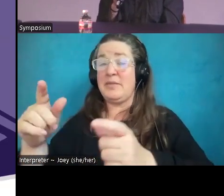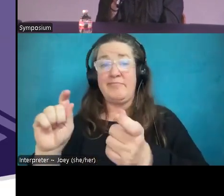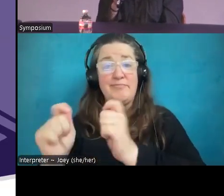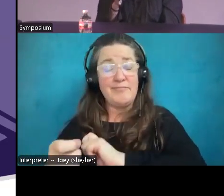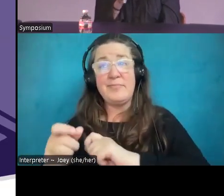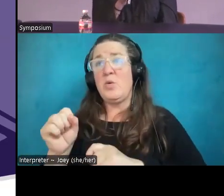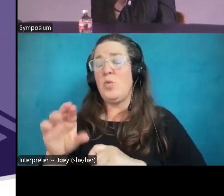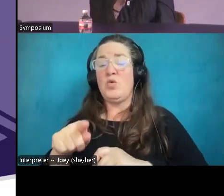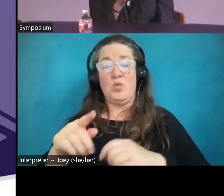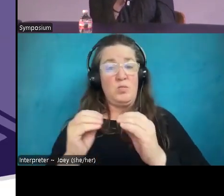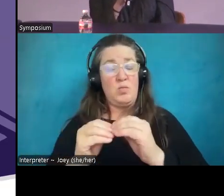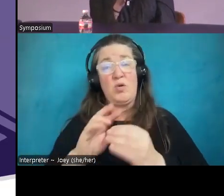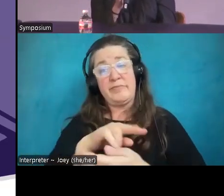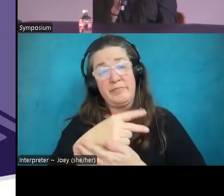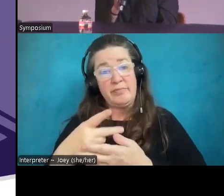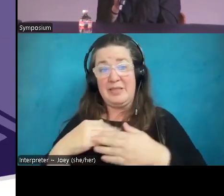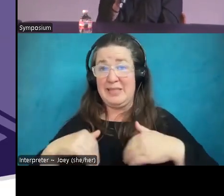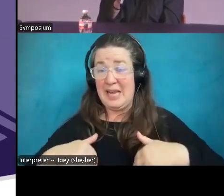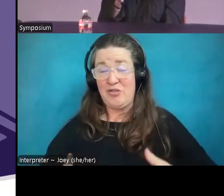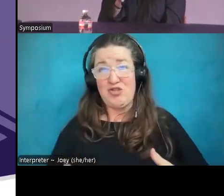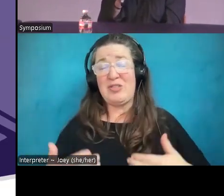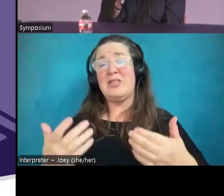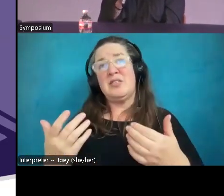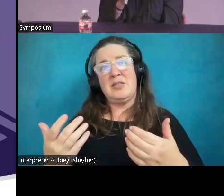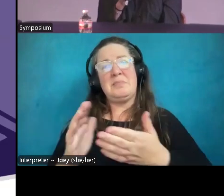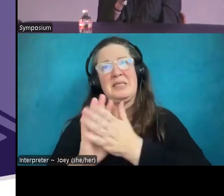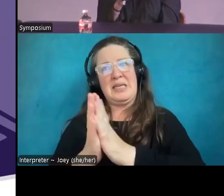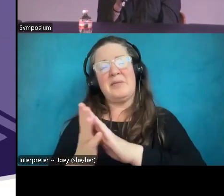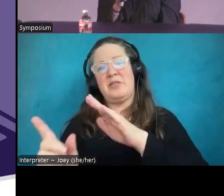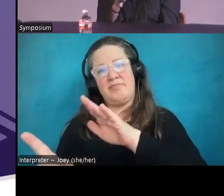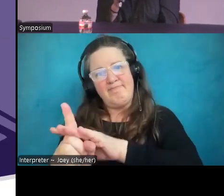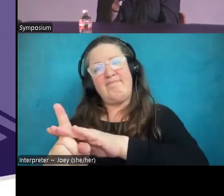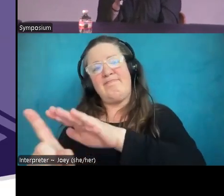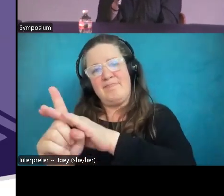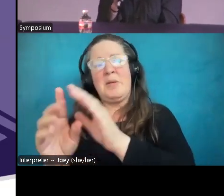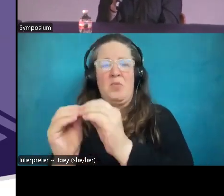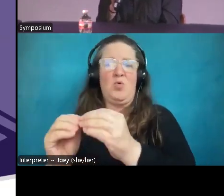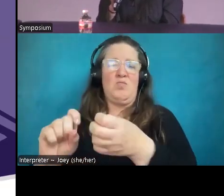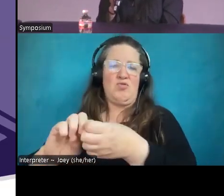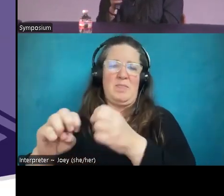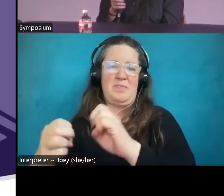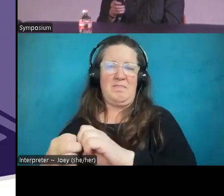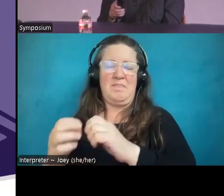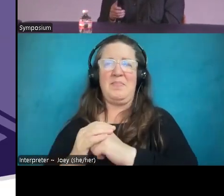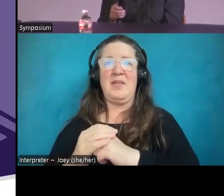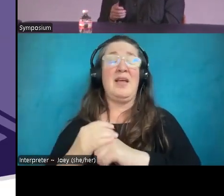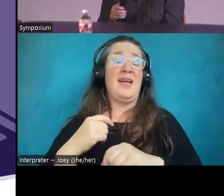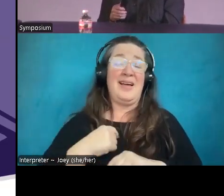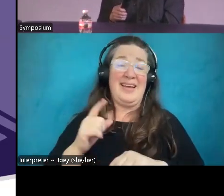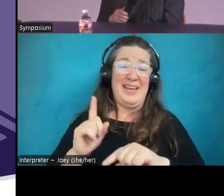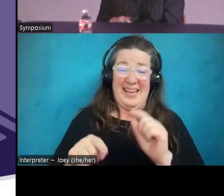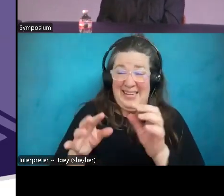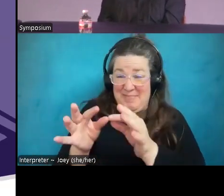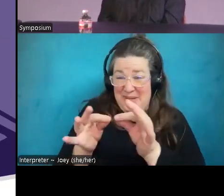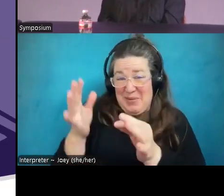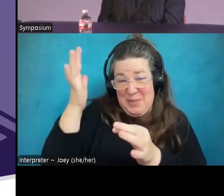problem. I don't know that I can explain why. But I do acknowledge it happens and that there's variability. Gina, do you